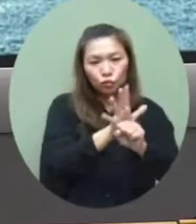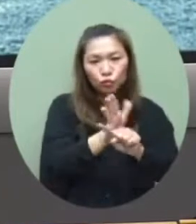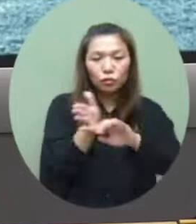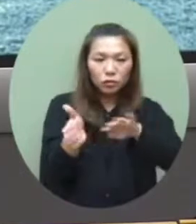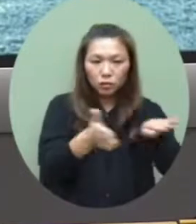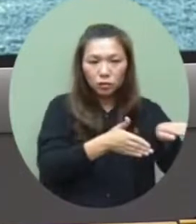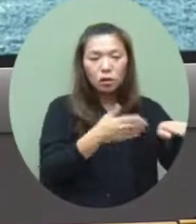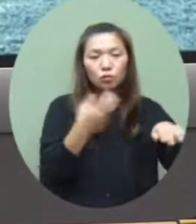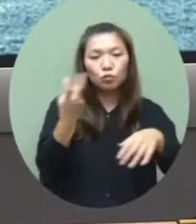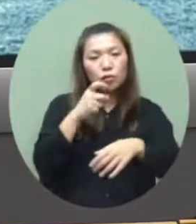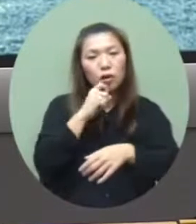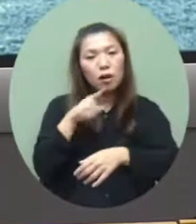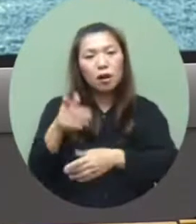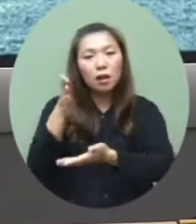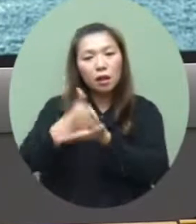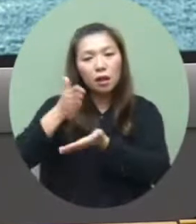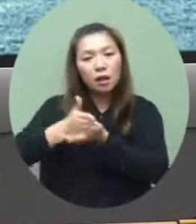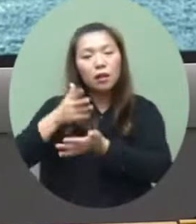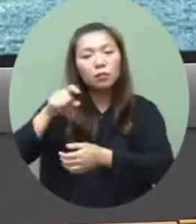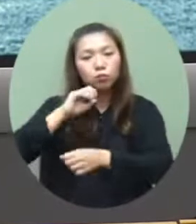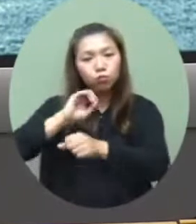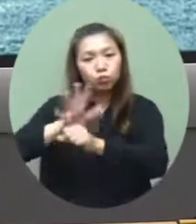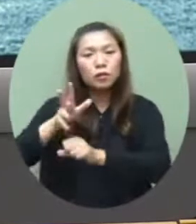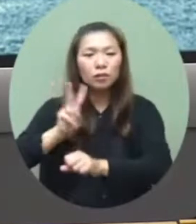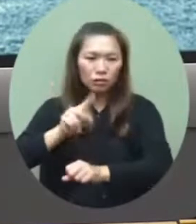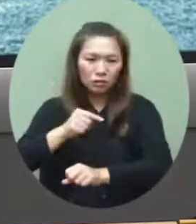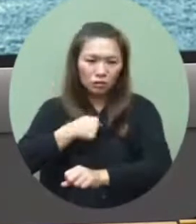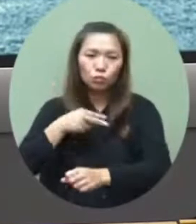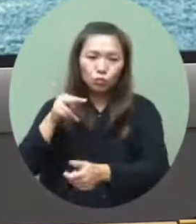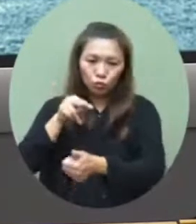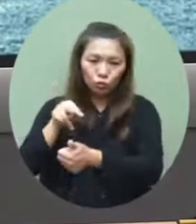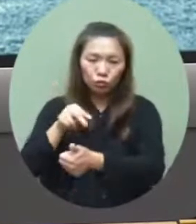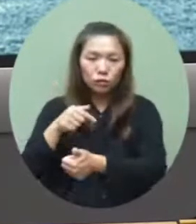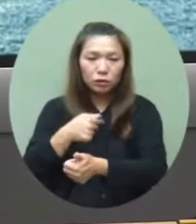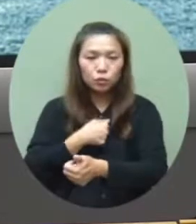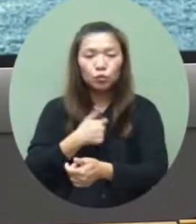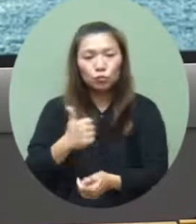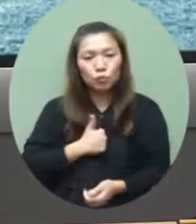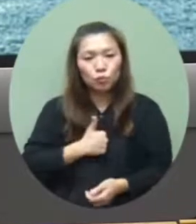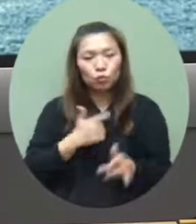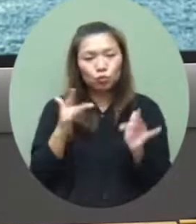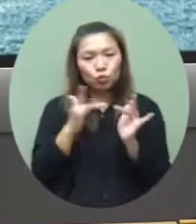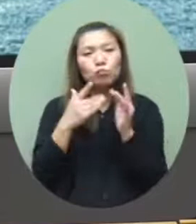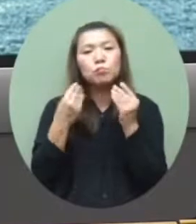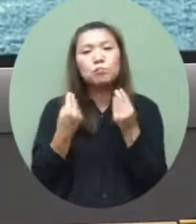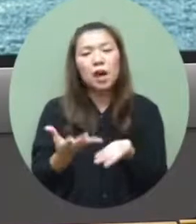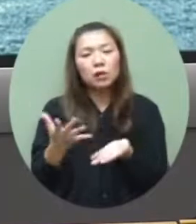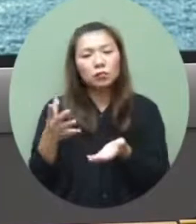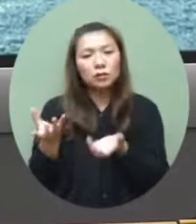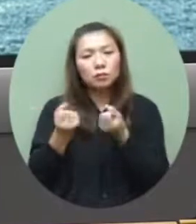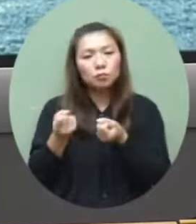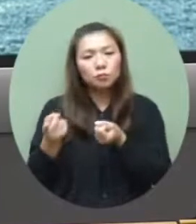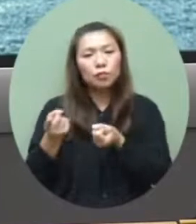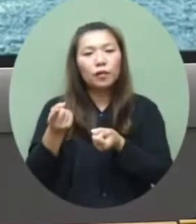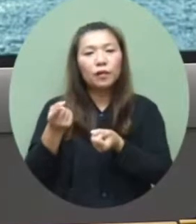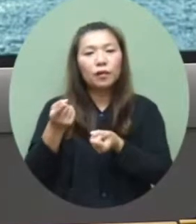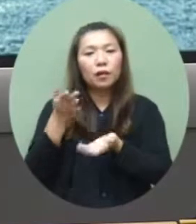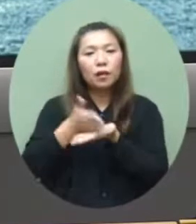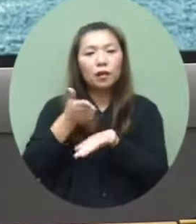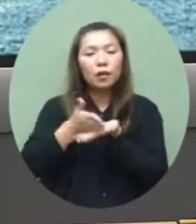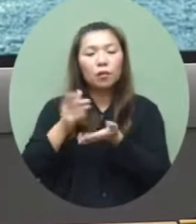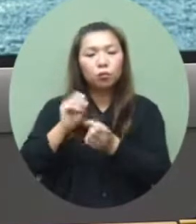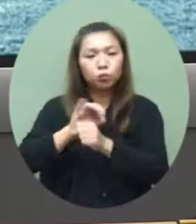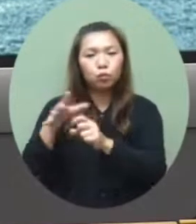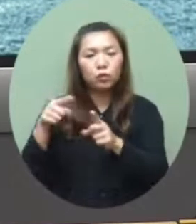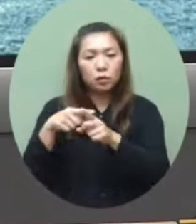the hospital beds ready, not for not just COVID positive patients, but also the non-COVID patients. There should be enough